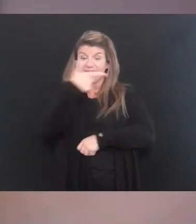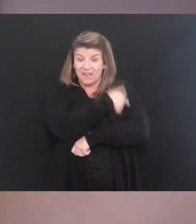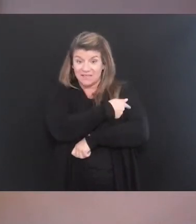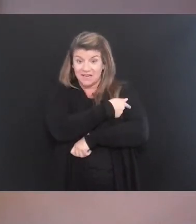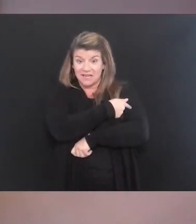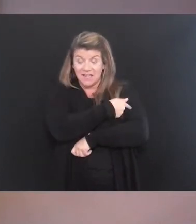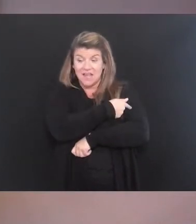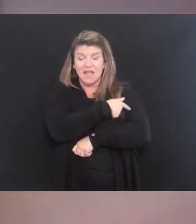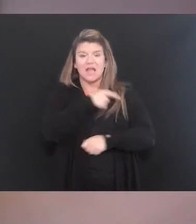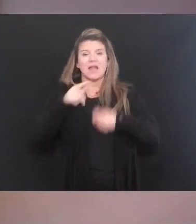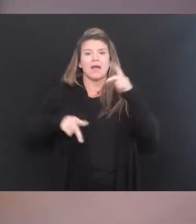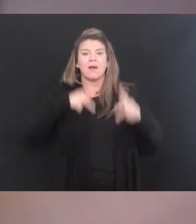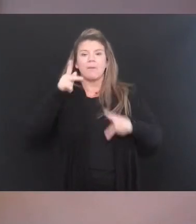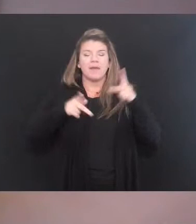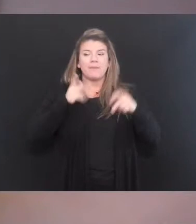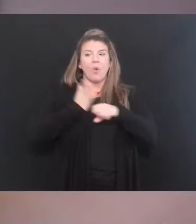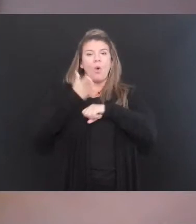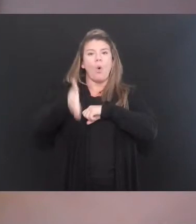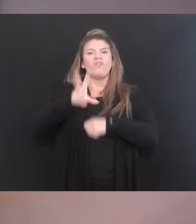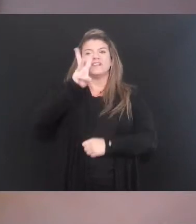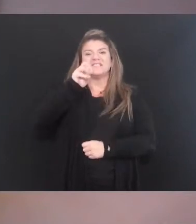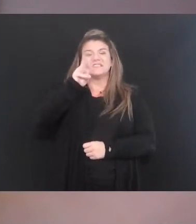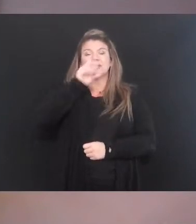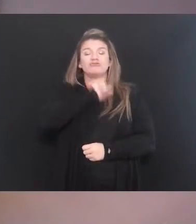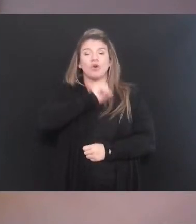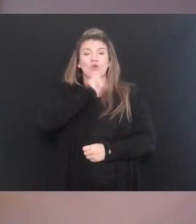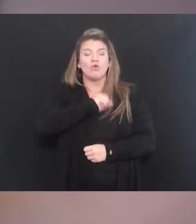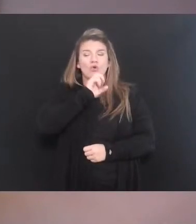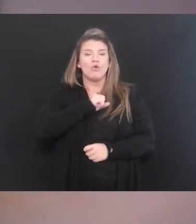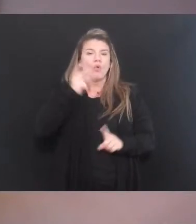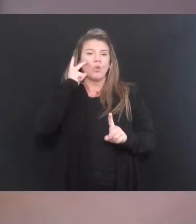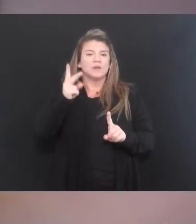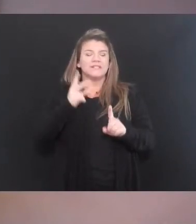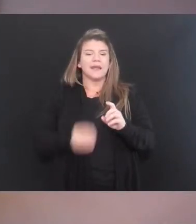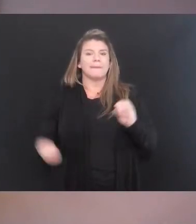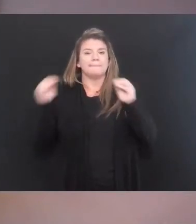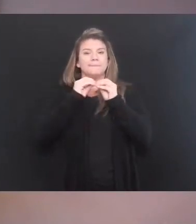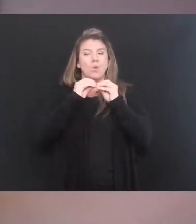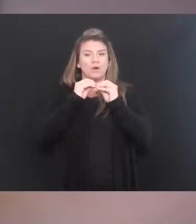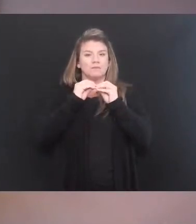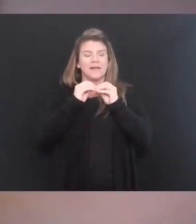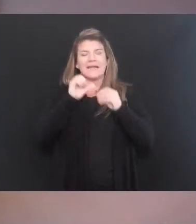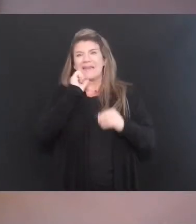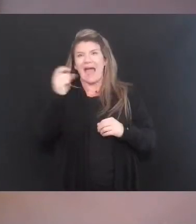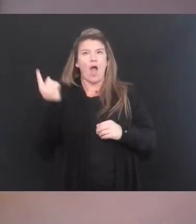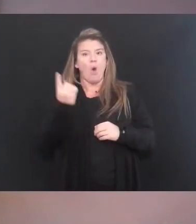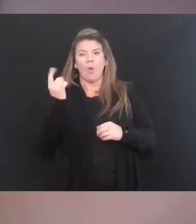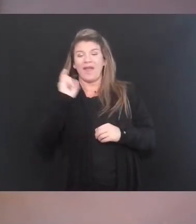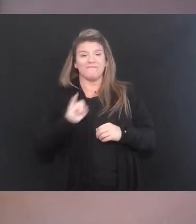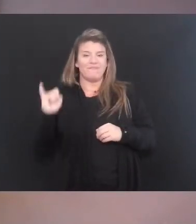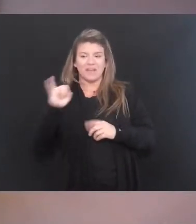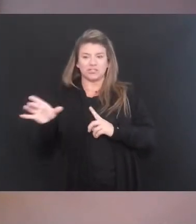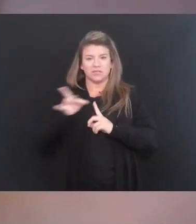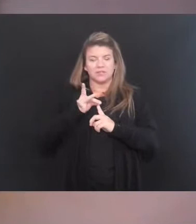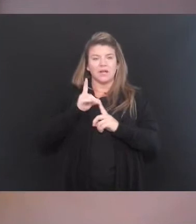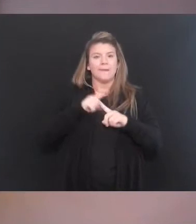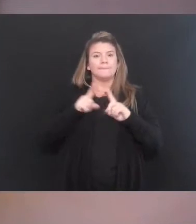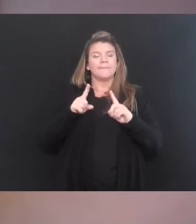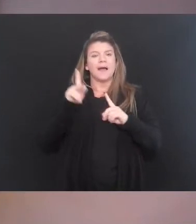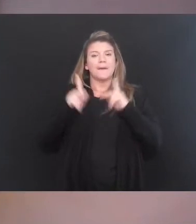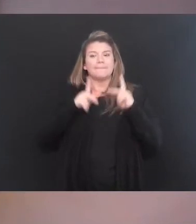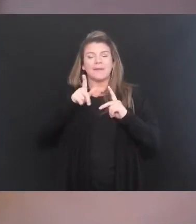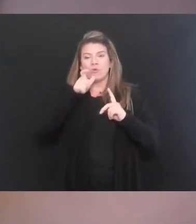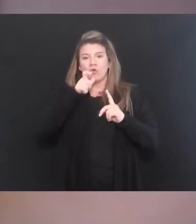vaccine, that people over 60 years old were seeing more, not only infections, vaccine breakthrough